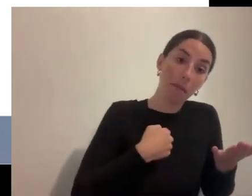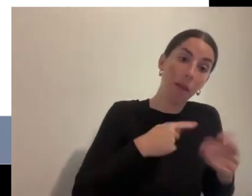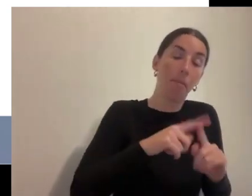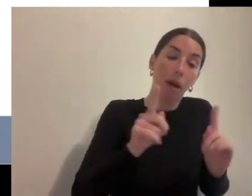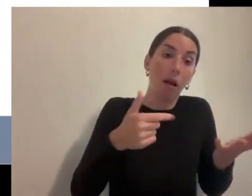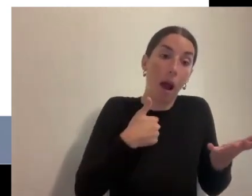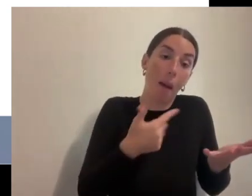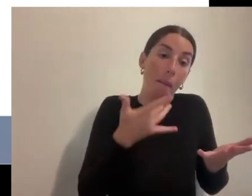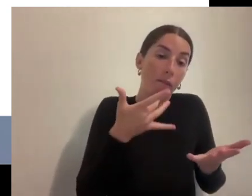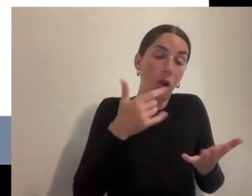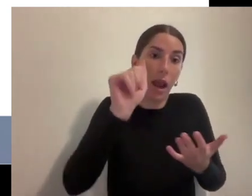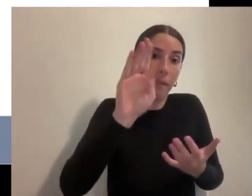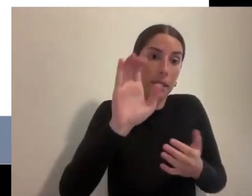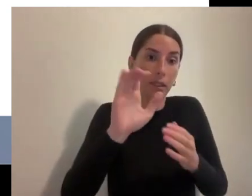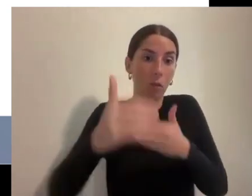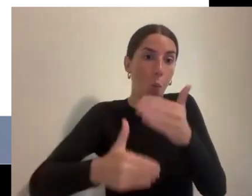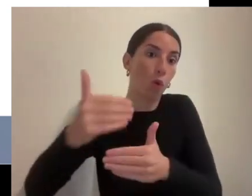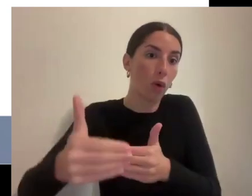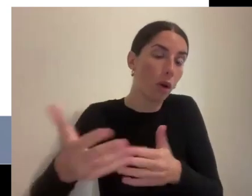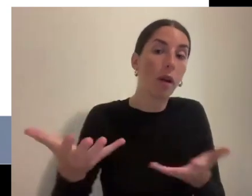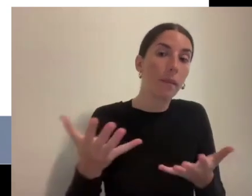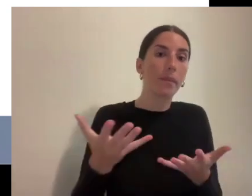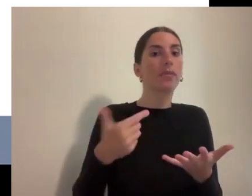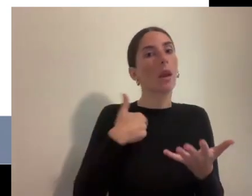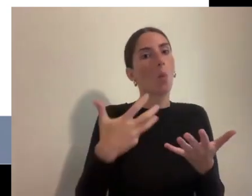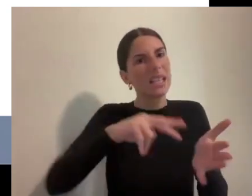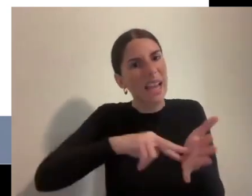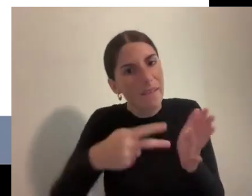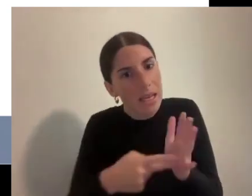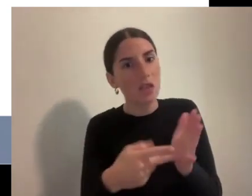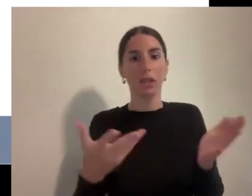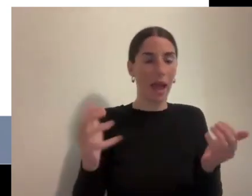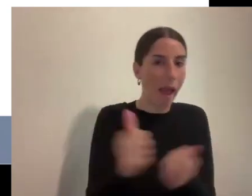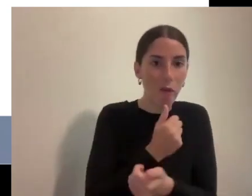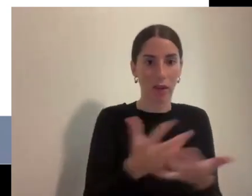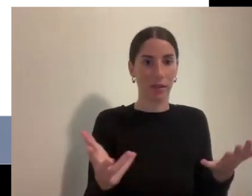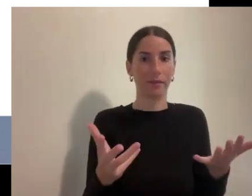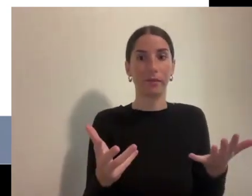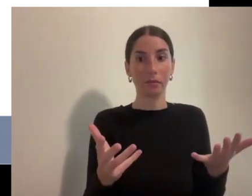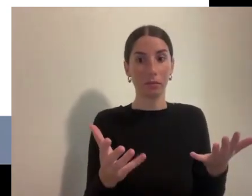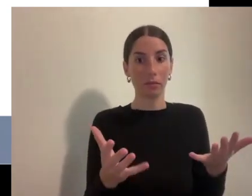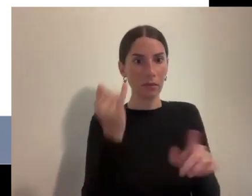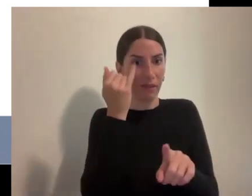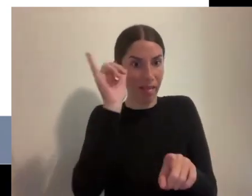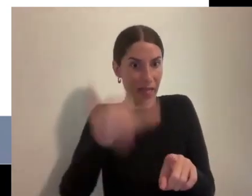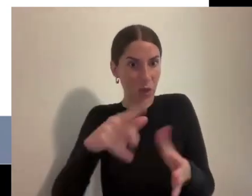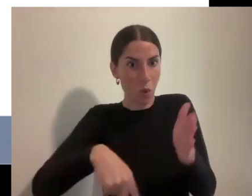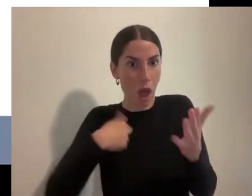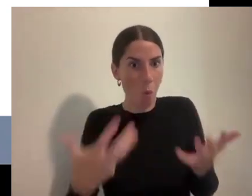alphabetical glossaries. I want it to have definitions, maybe other things. So if that's what I want, that's what I should ask